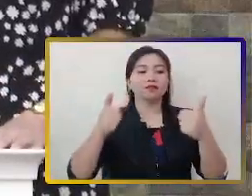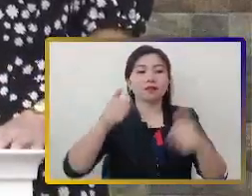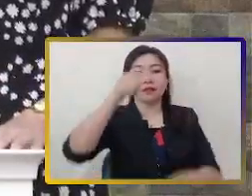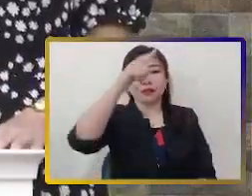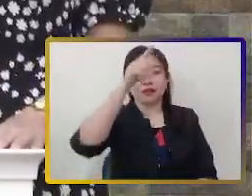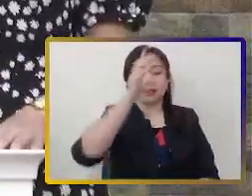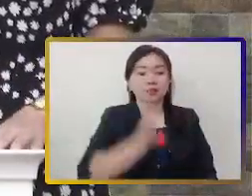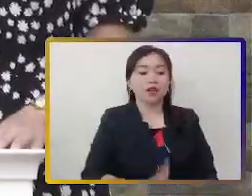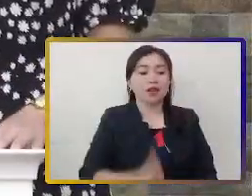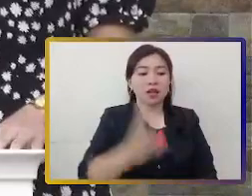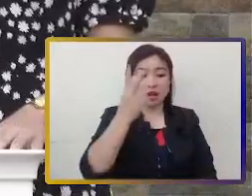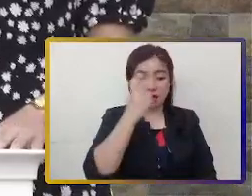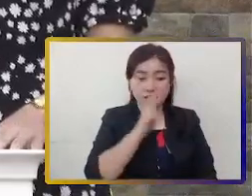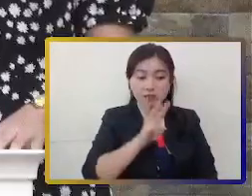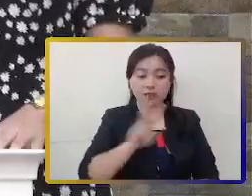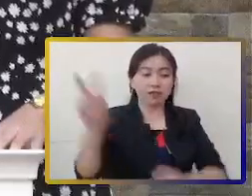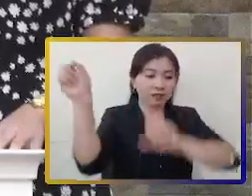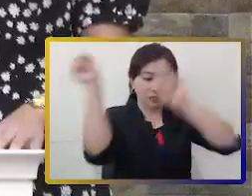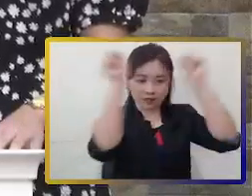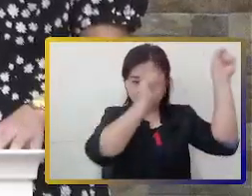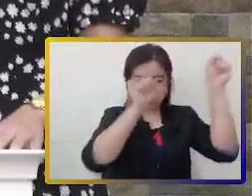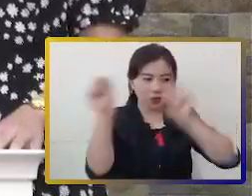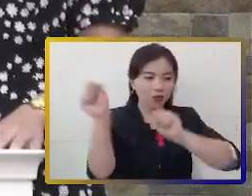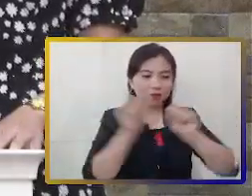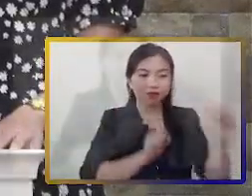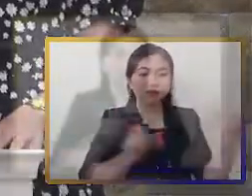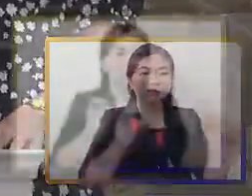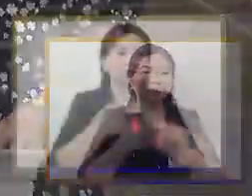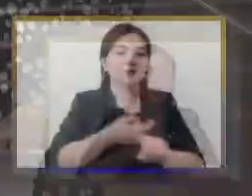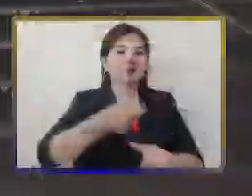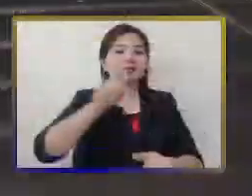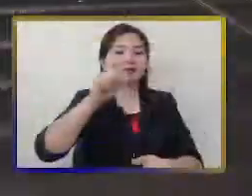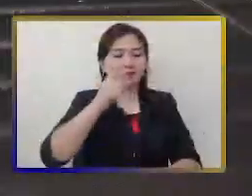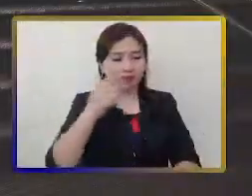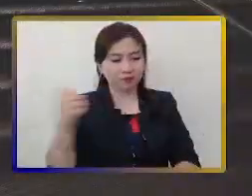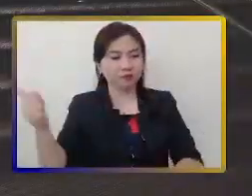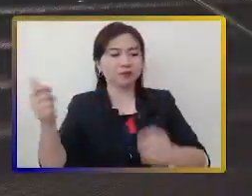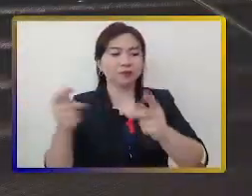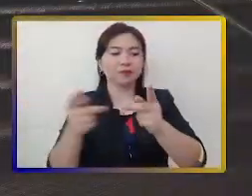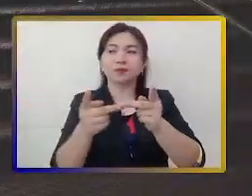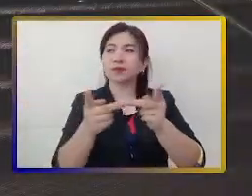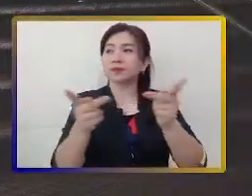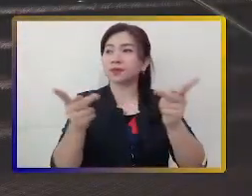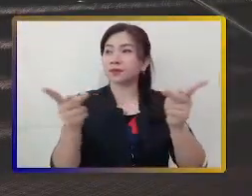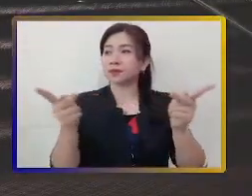how. God sees the storm from the other